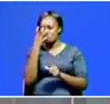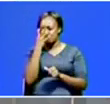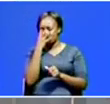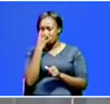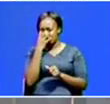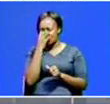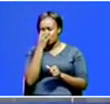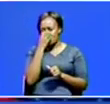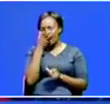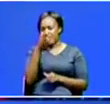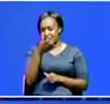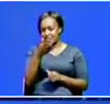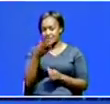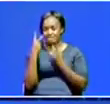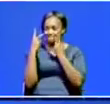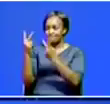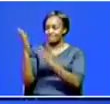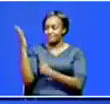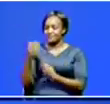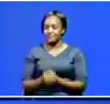Take a look.